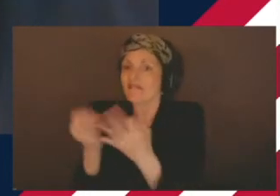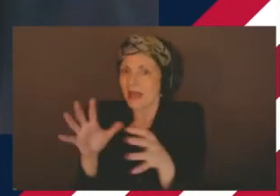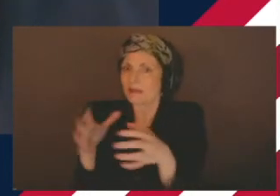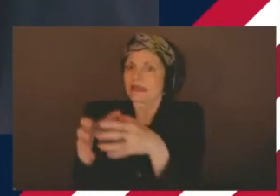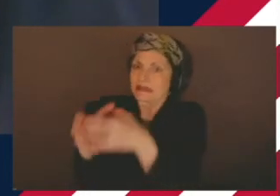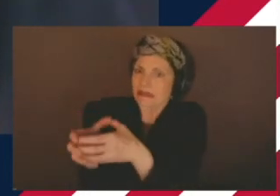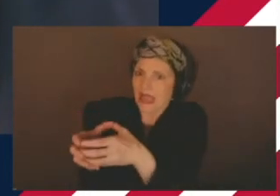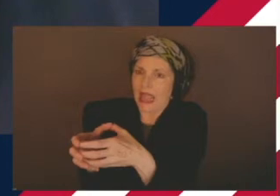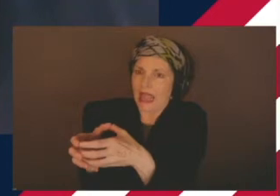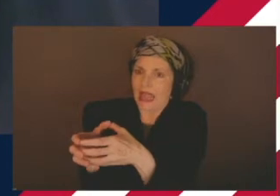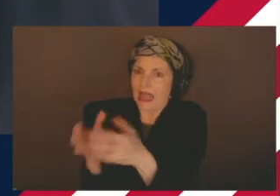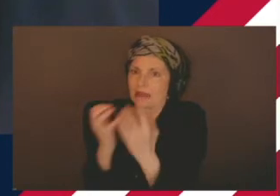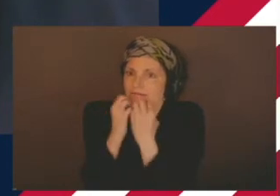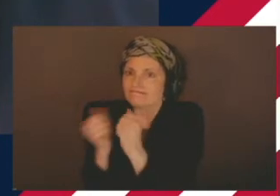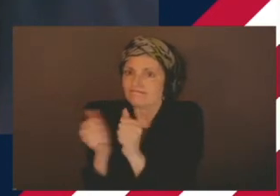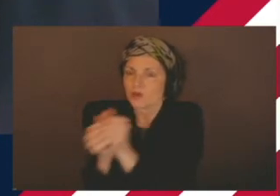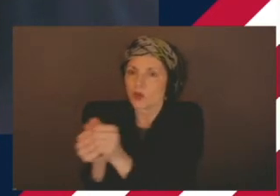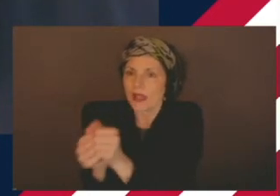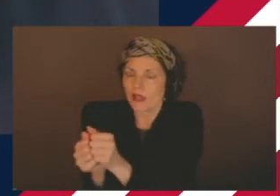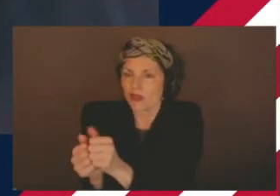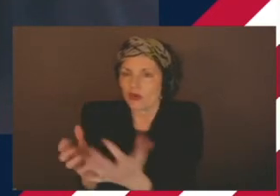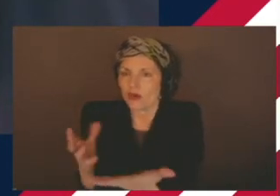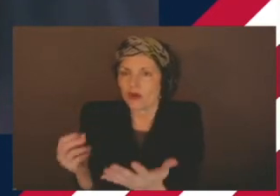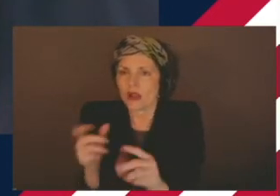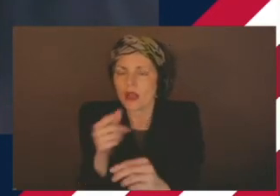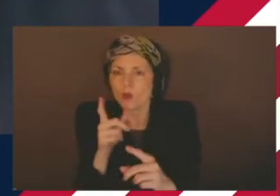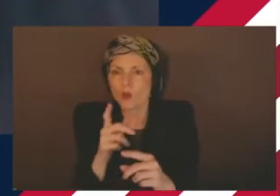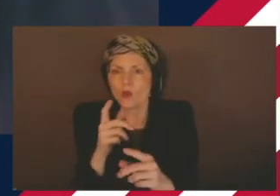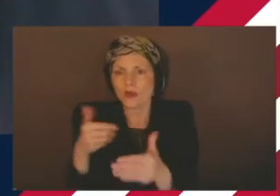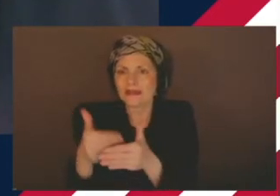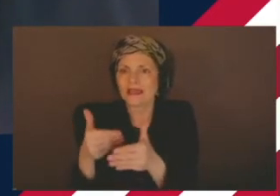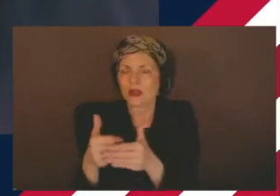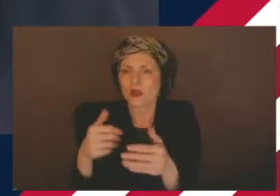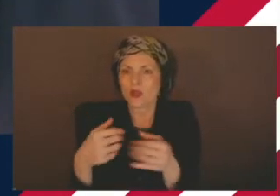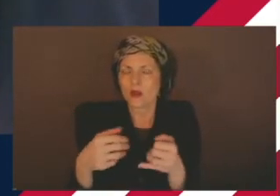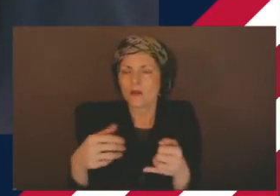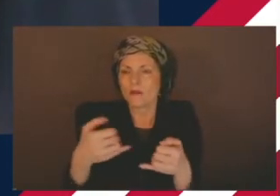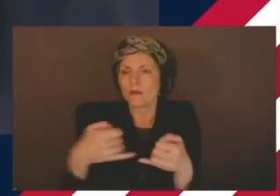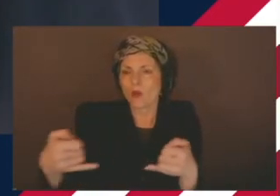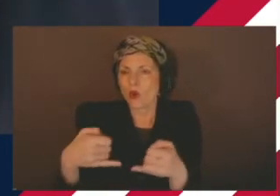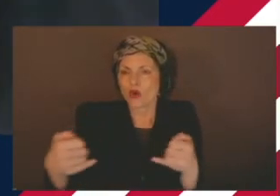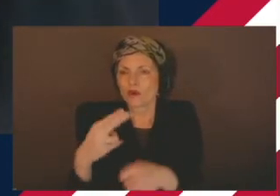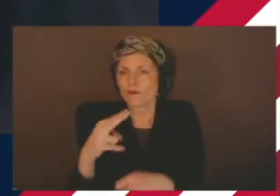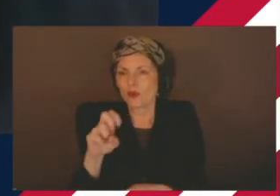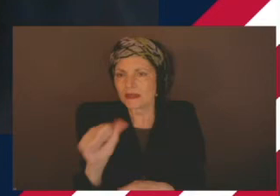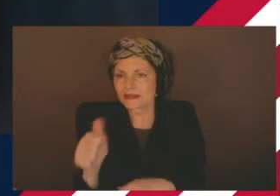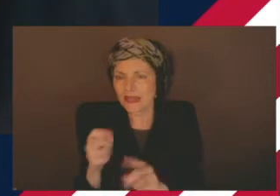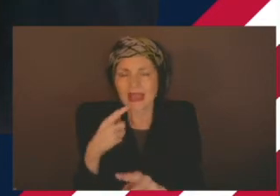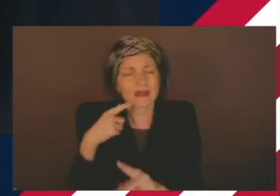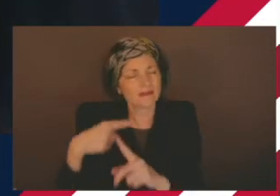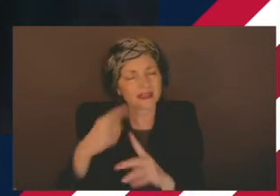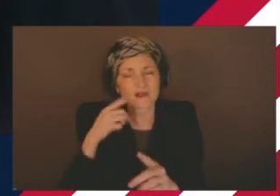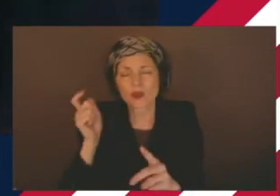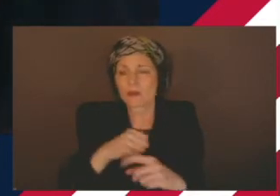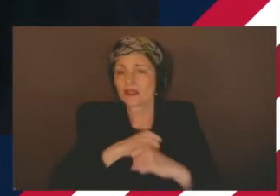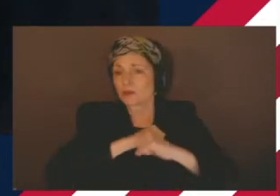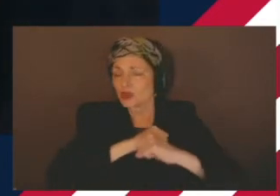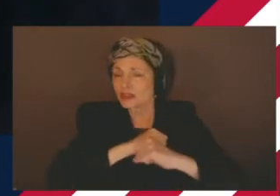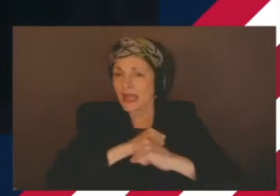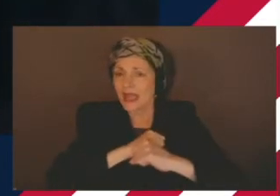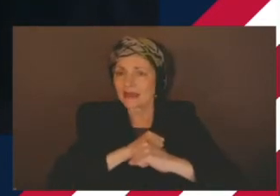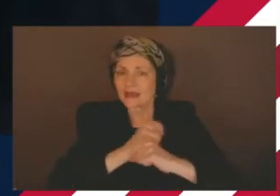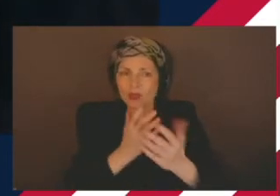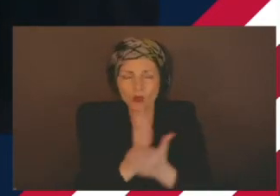to border families. We also must make sure that we protect and honor the rights of First Nation and Indigenous Native